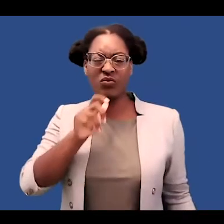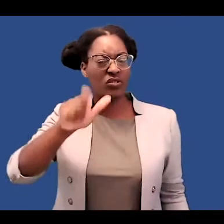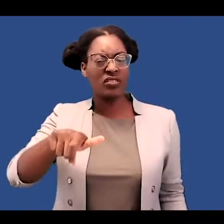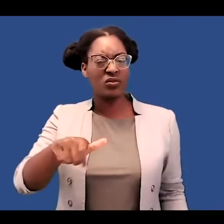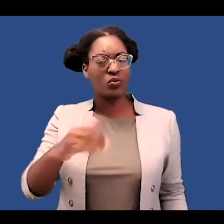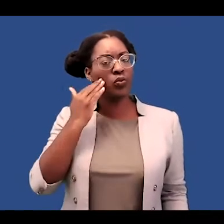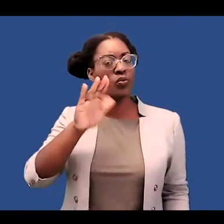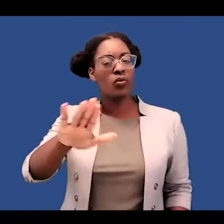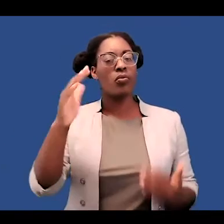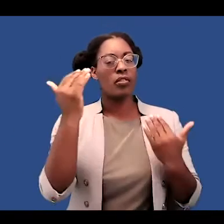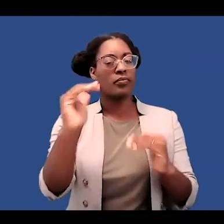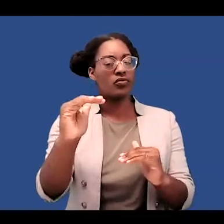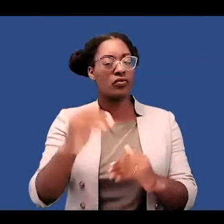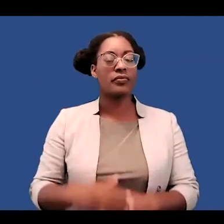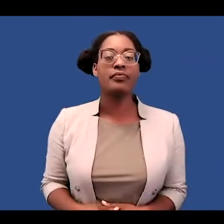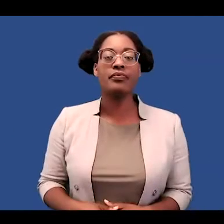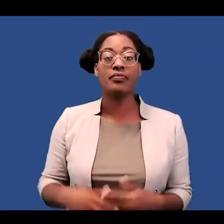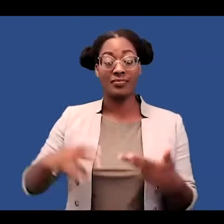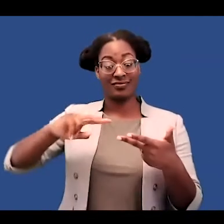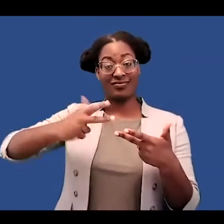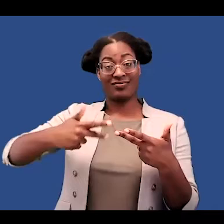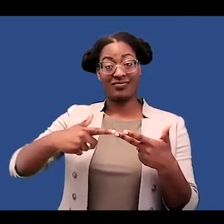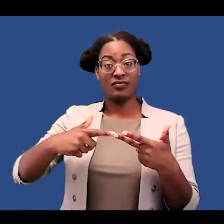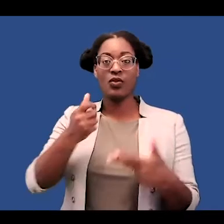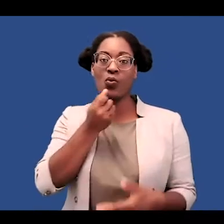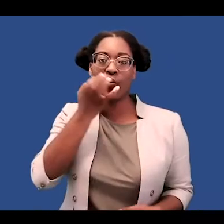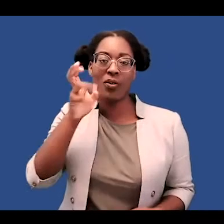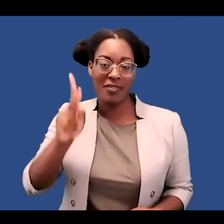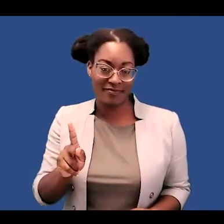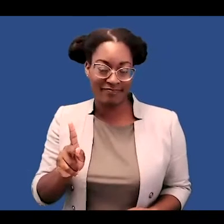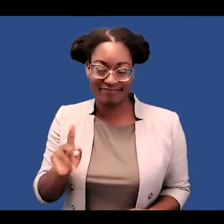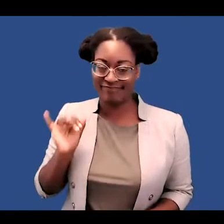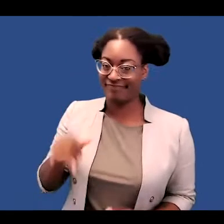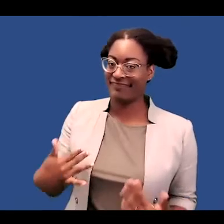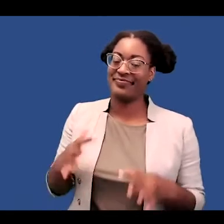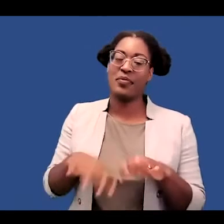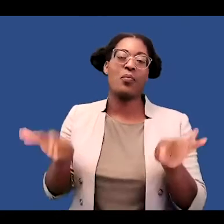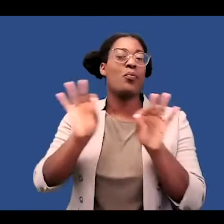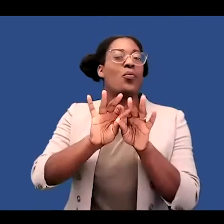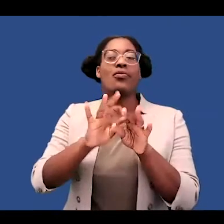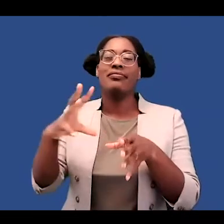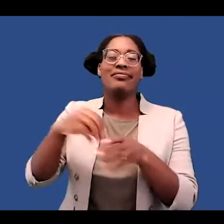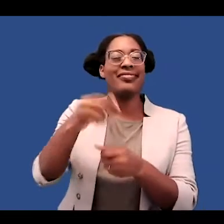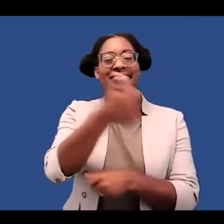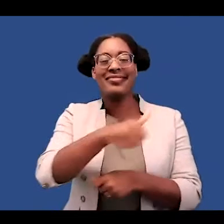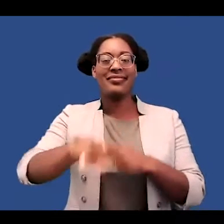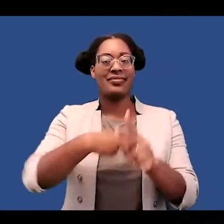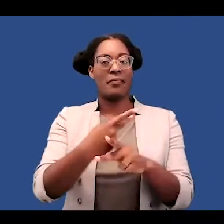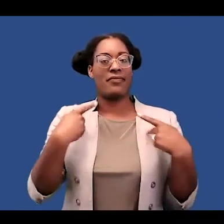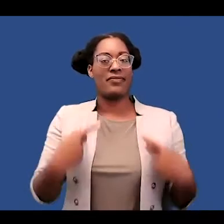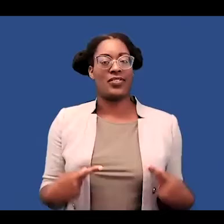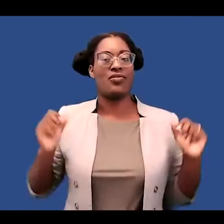know what your limitations are. And number 3, warming up. Warming up is definitely an important part to any type of physical